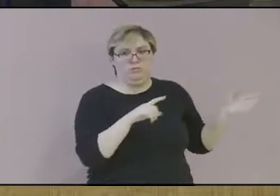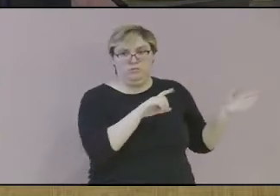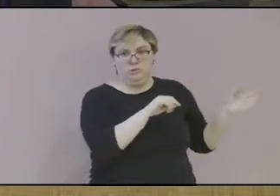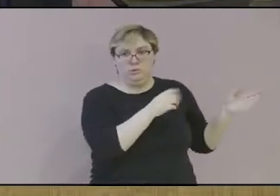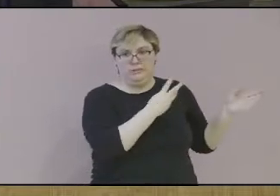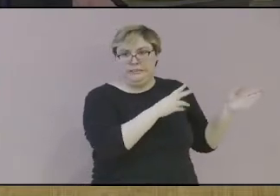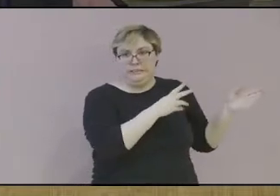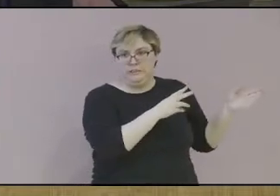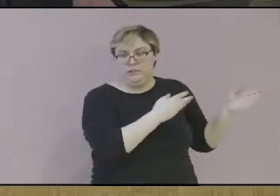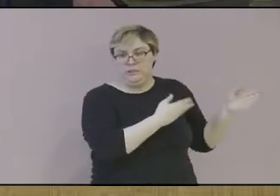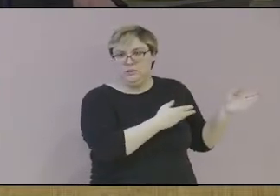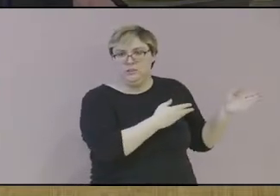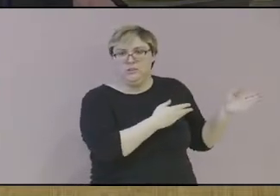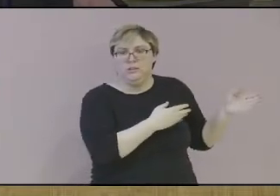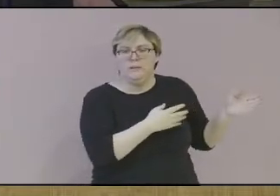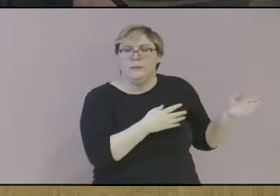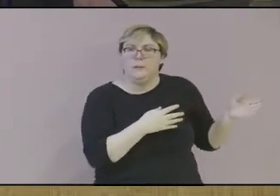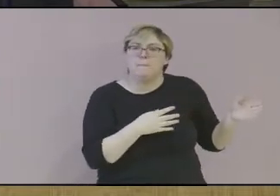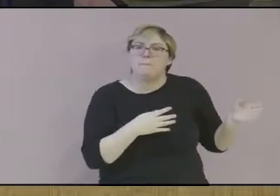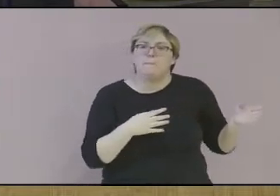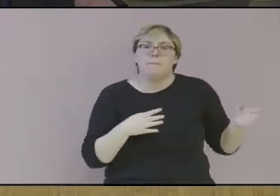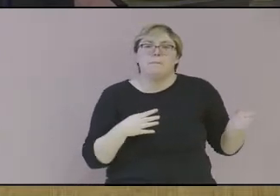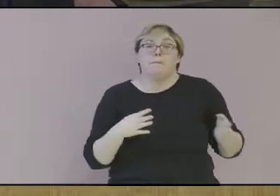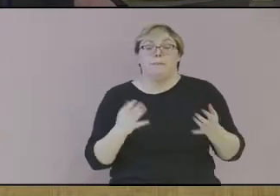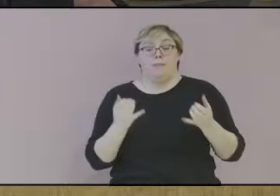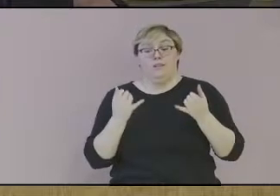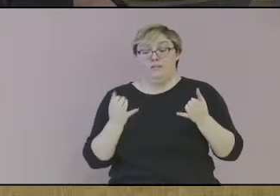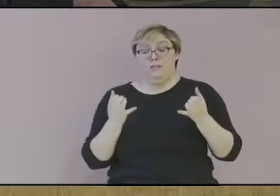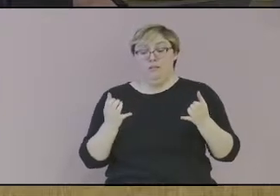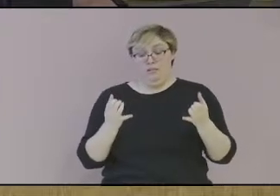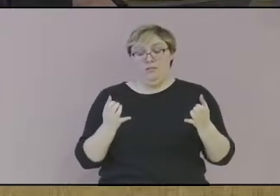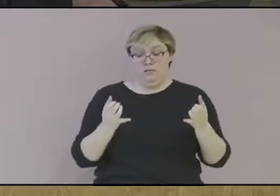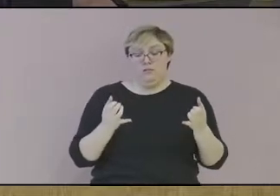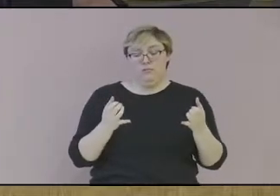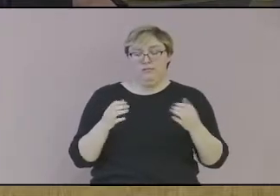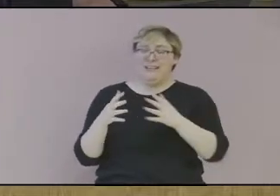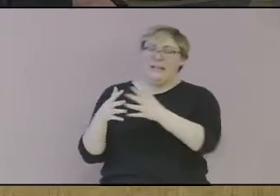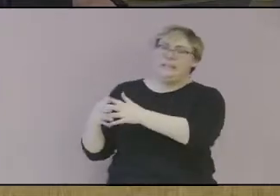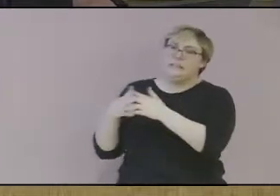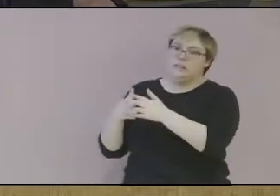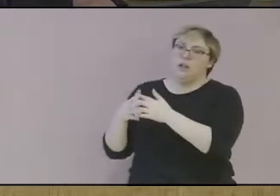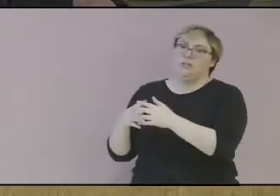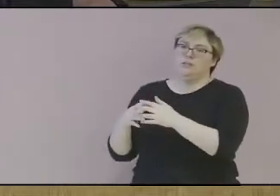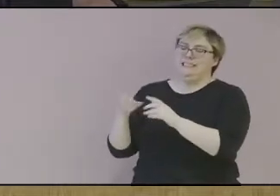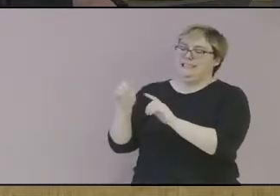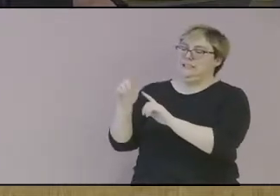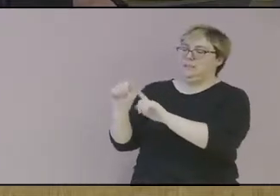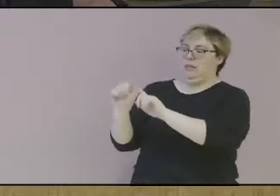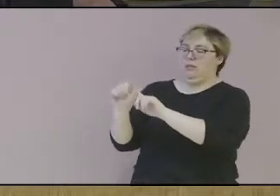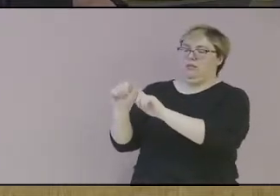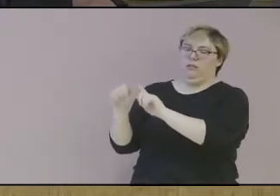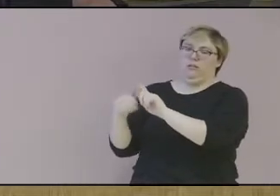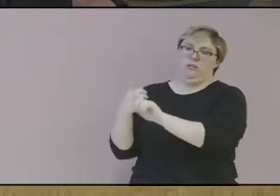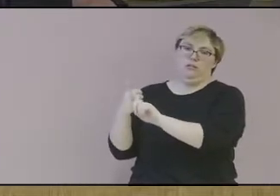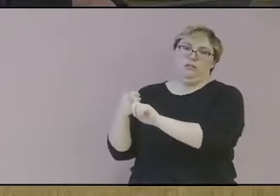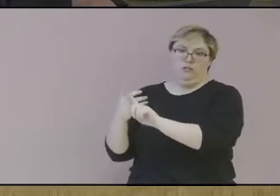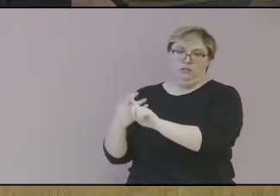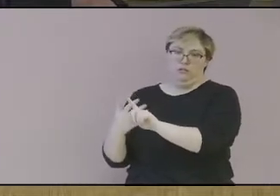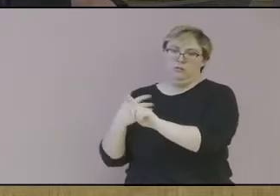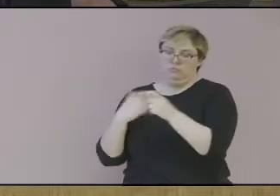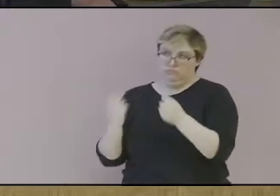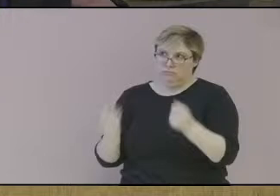There's so many different laws governing disability, whether you're talking about international laws around internet